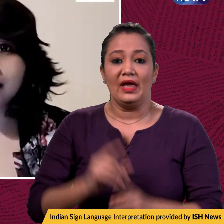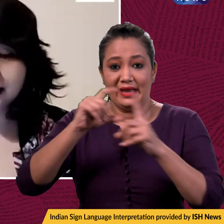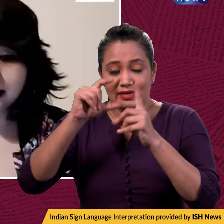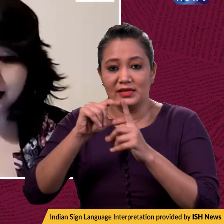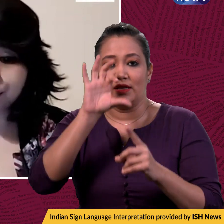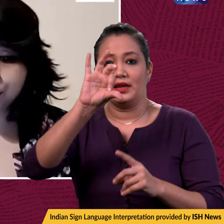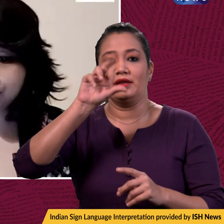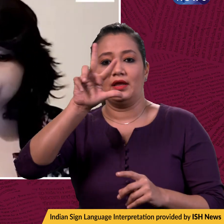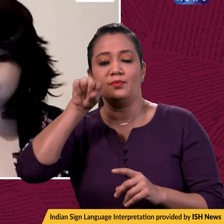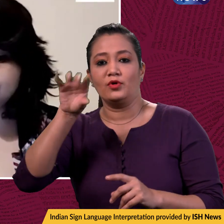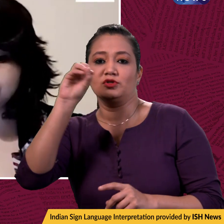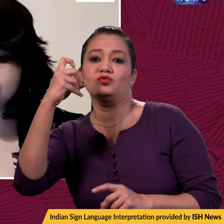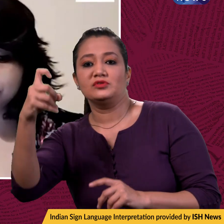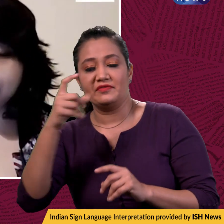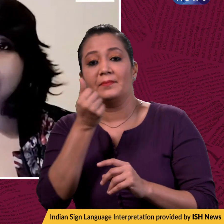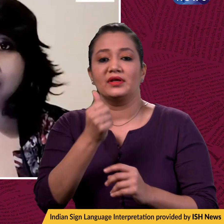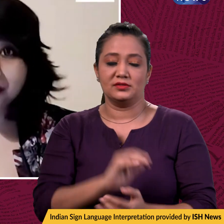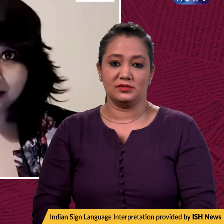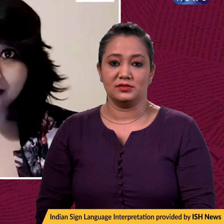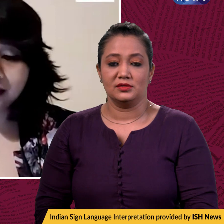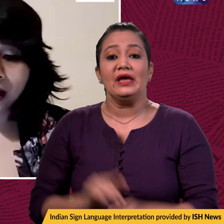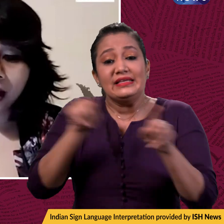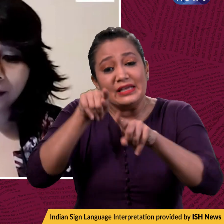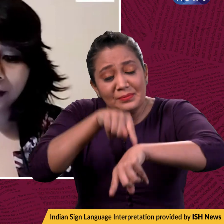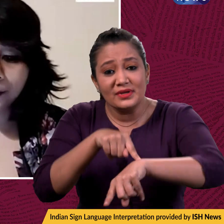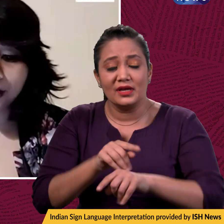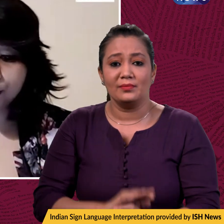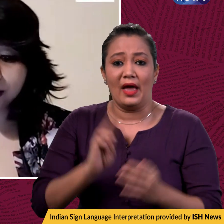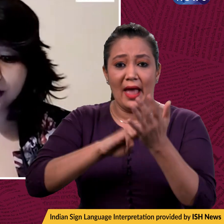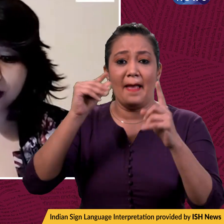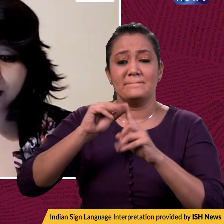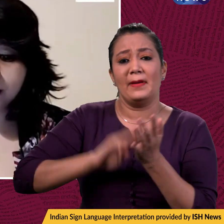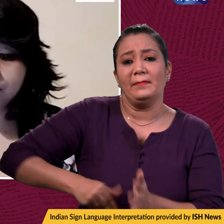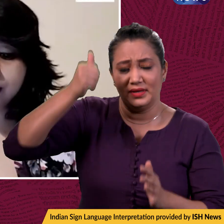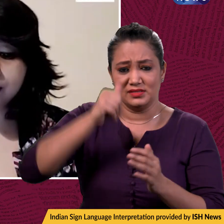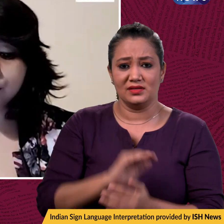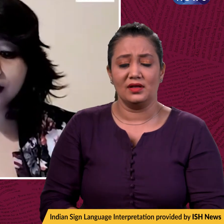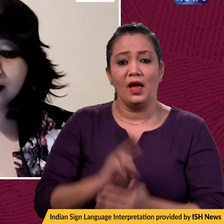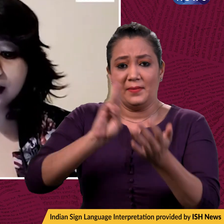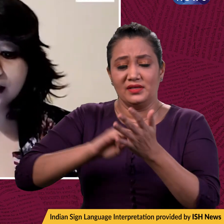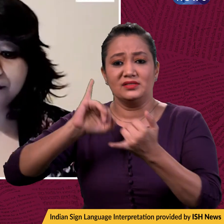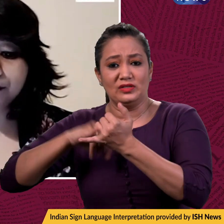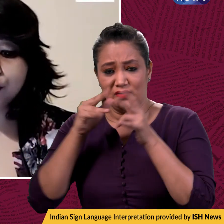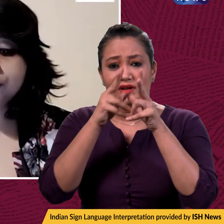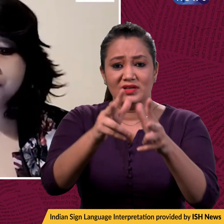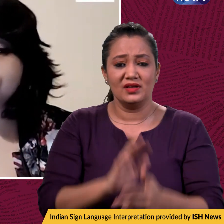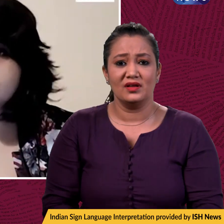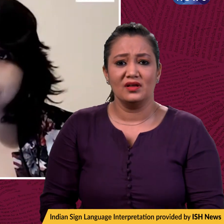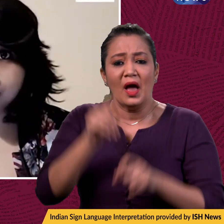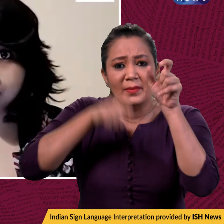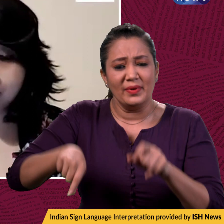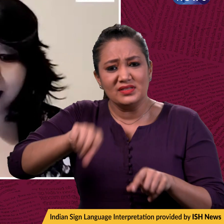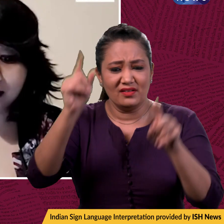costs 98.07 rupees per litre. Amid this, Madhya Pradesh Minister Mahendra Singh Sisodia has said that people should